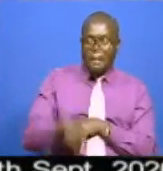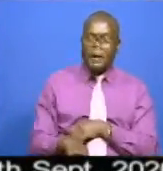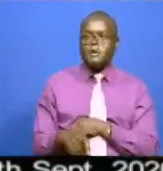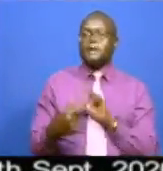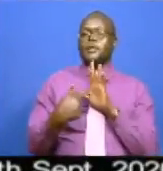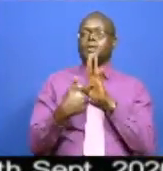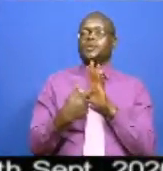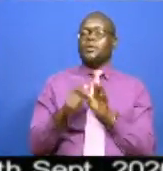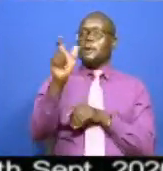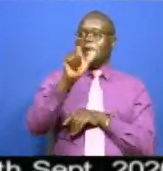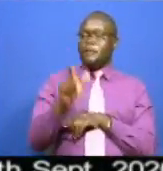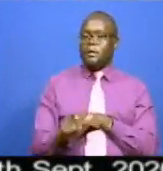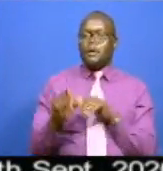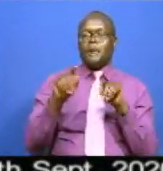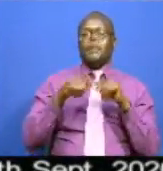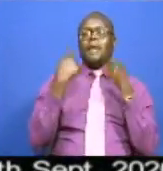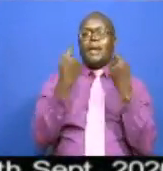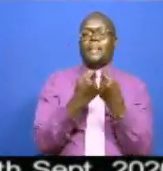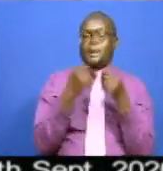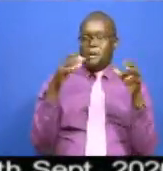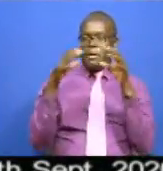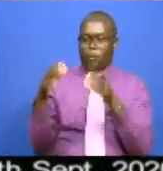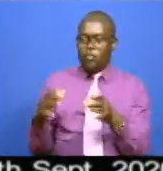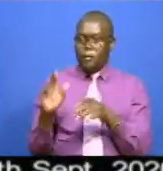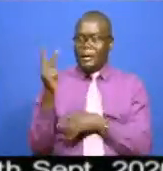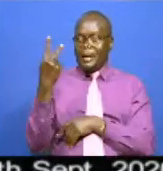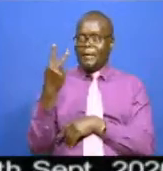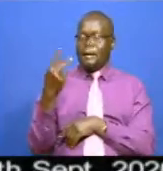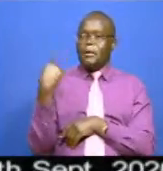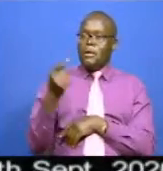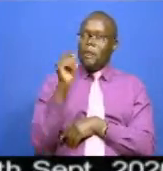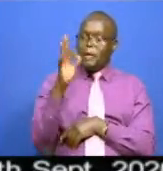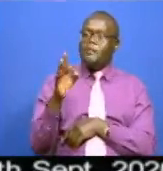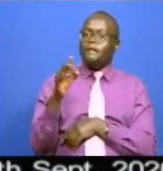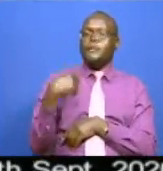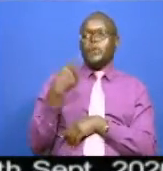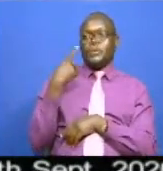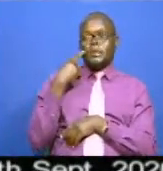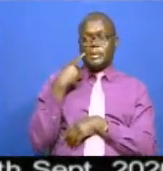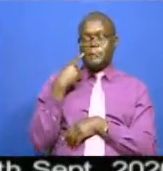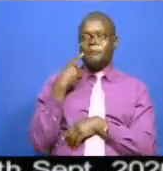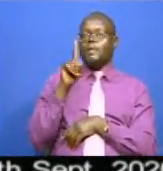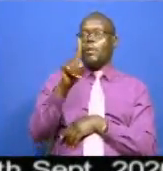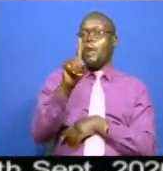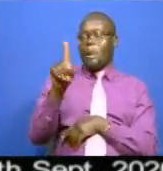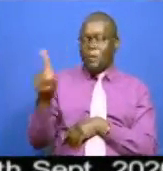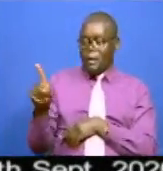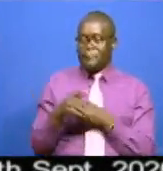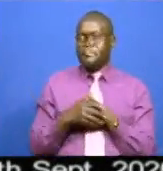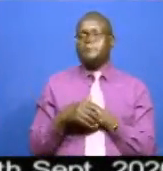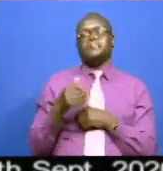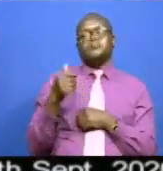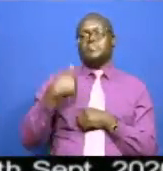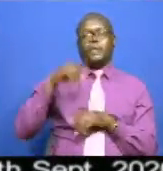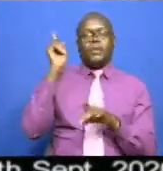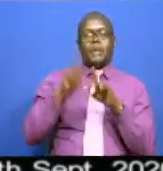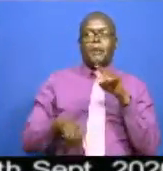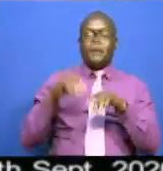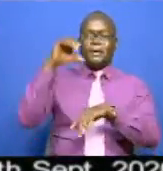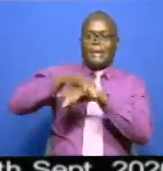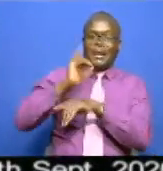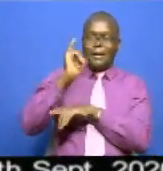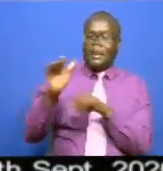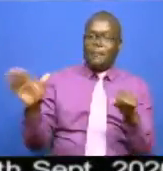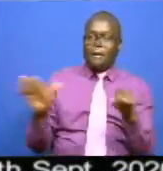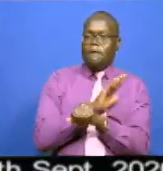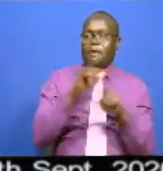the regional and ethnic diversity of this country. As long as we keep looking at them one by one, we will not get that overall